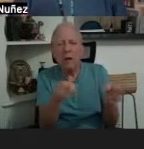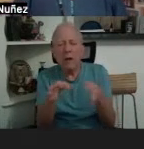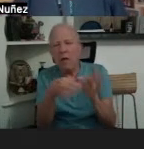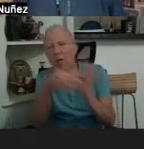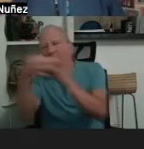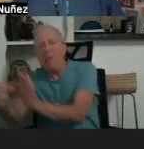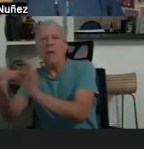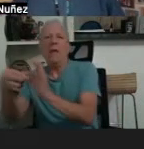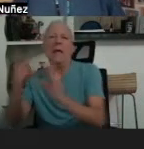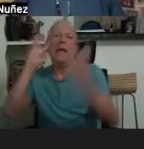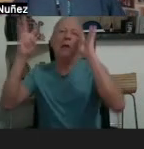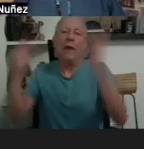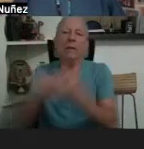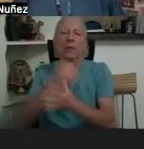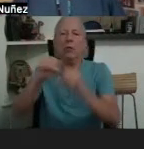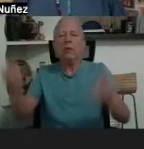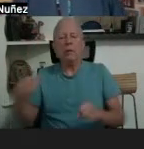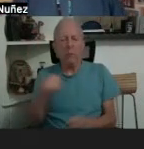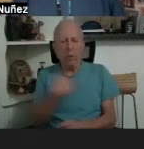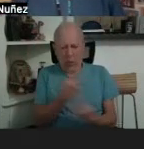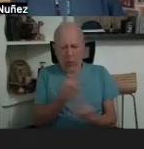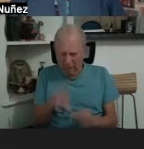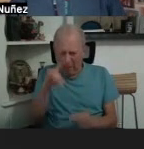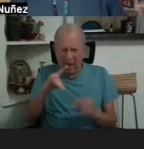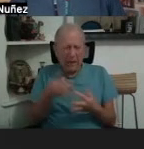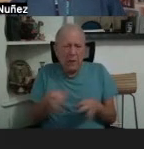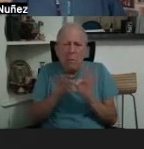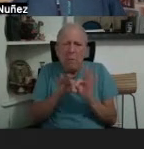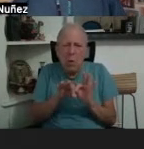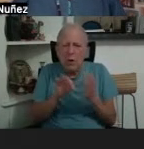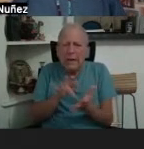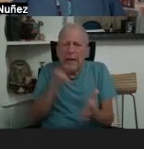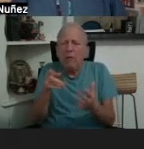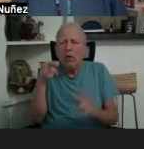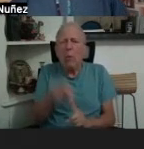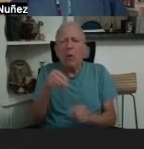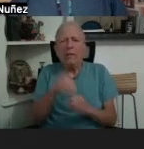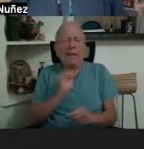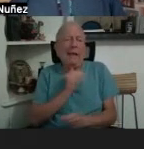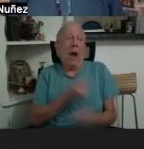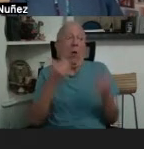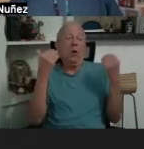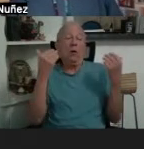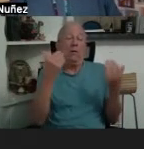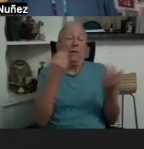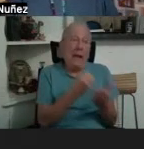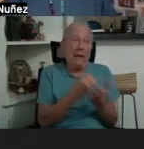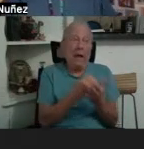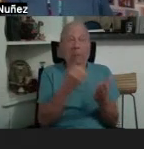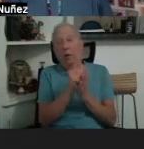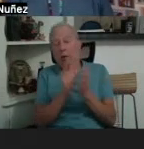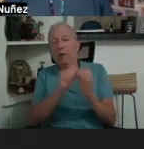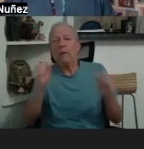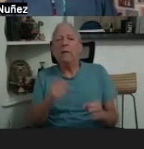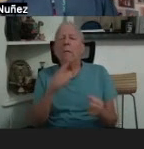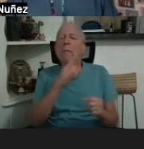in identifying key leverage points in our existing economic and legal systems, removing strategic legal barriers, and